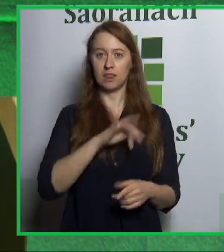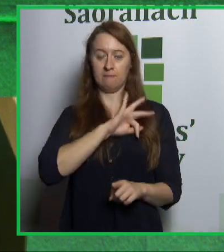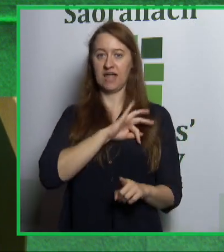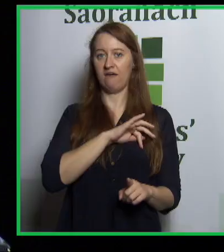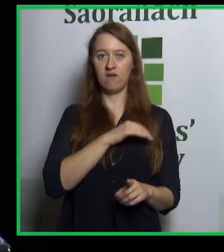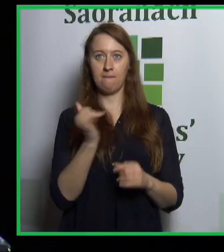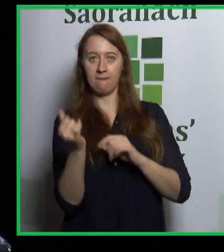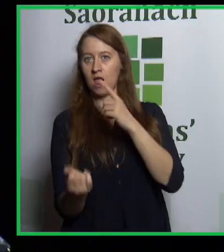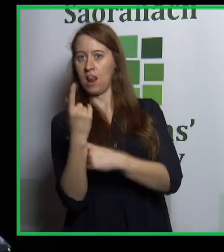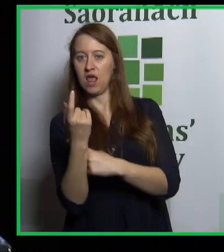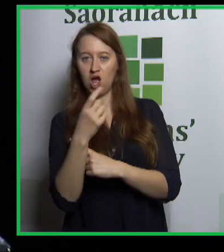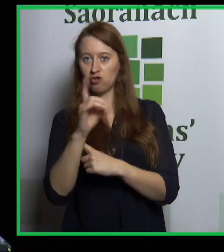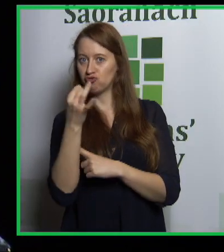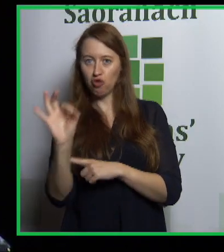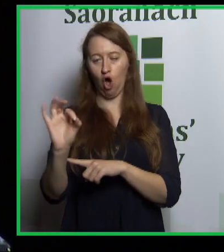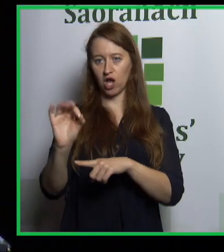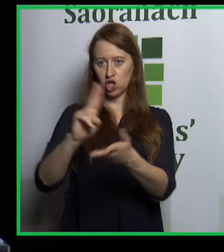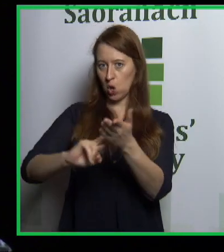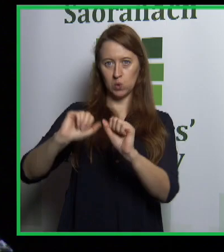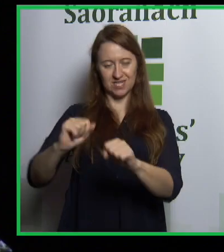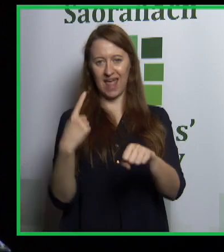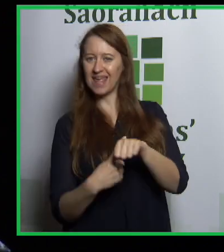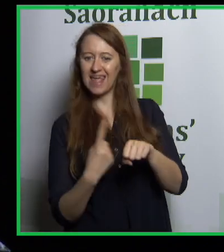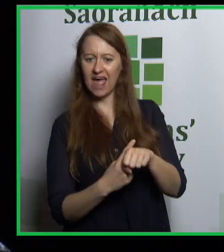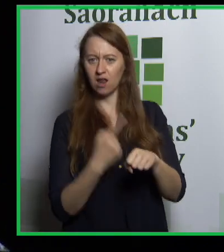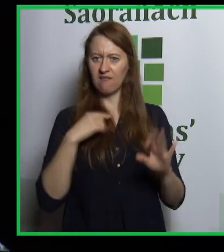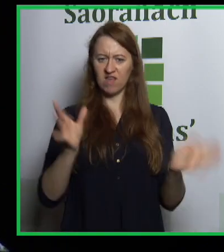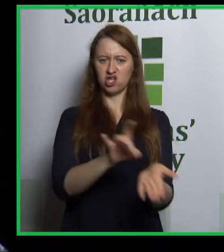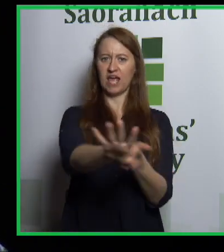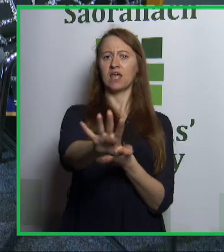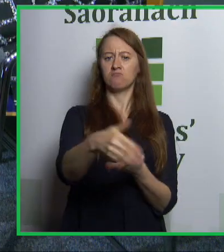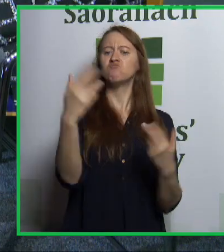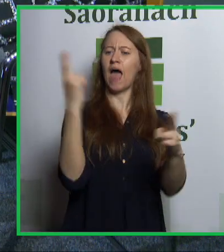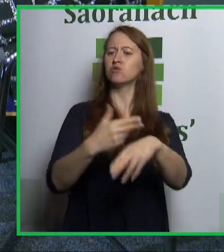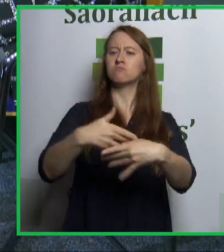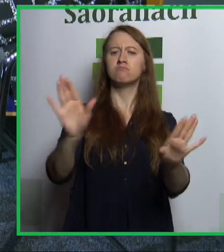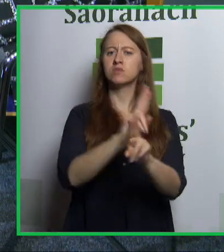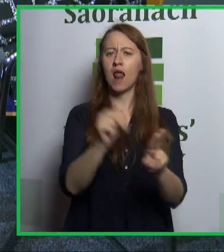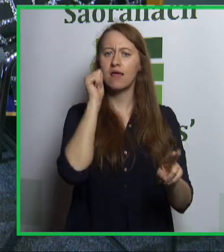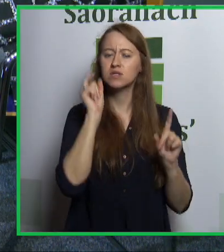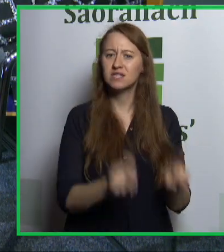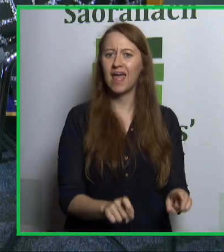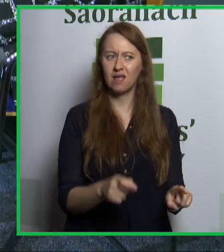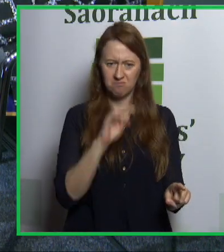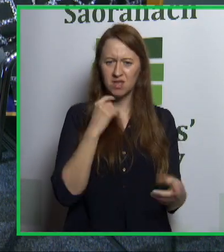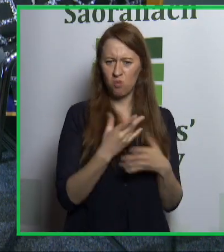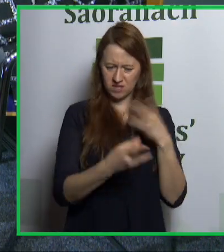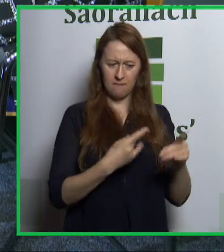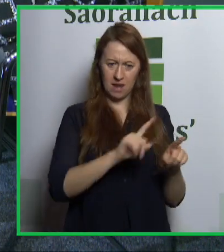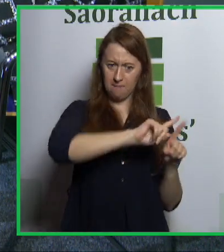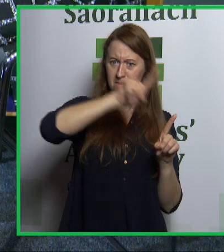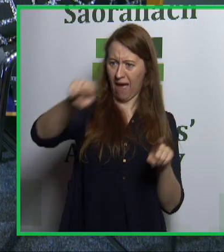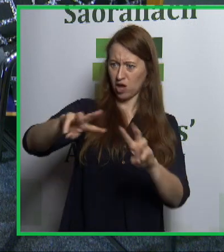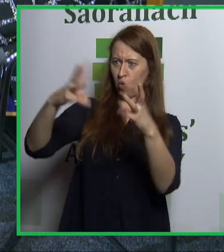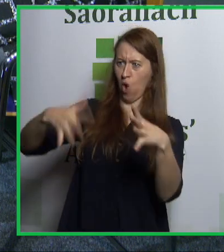help. Don't, you know, you're putting them back out to the world where they're going to go obviously back on drugs, back into